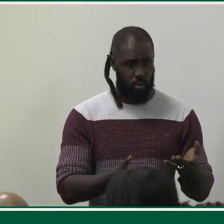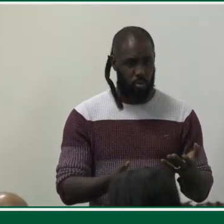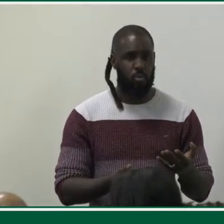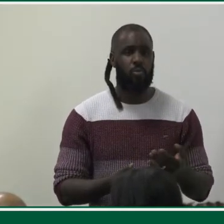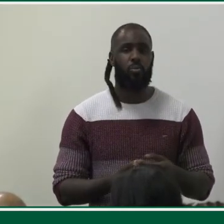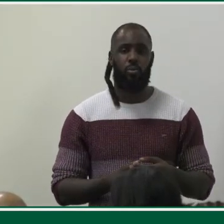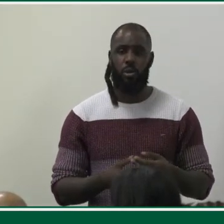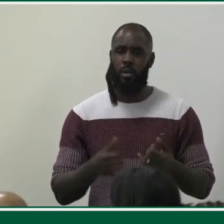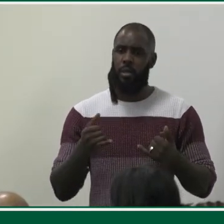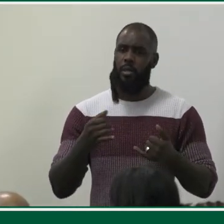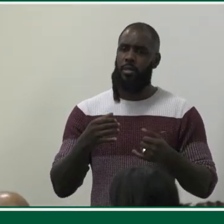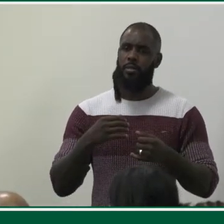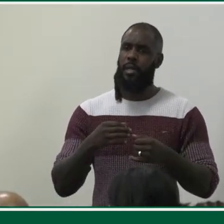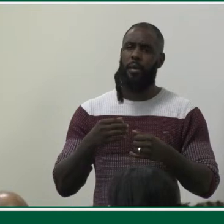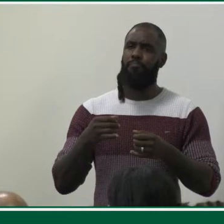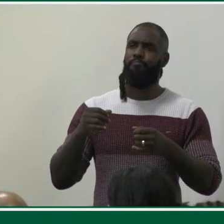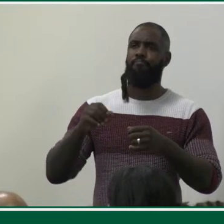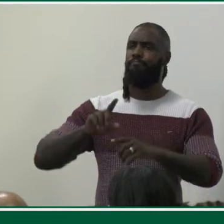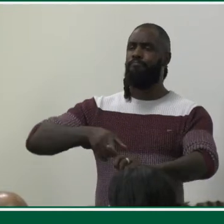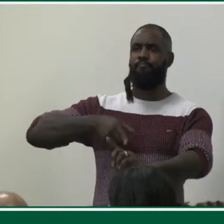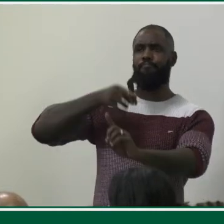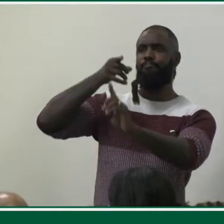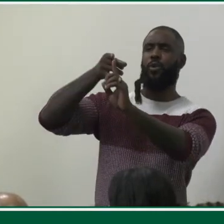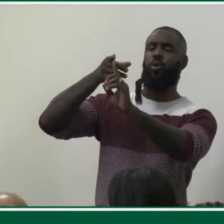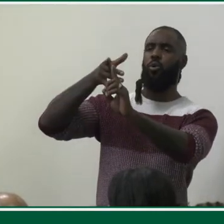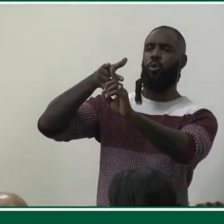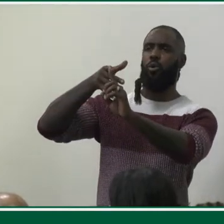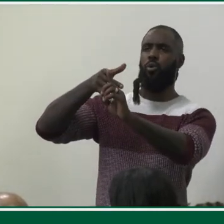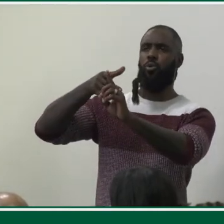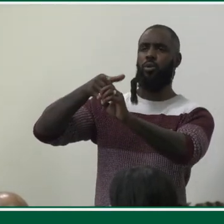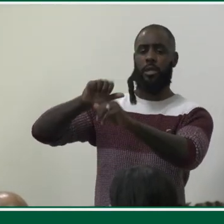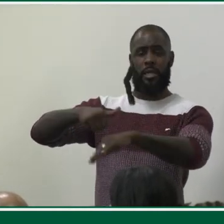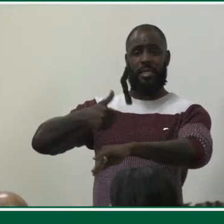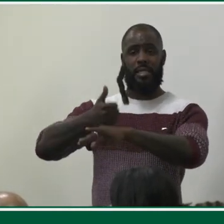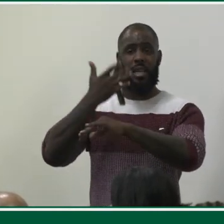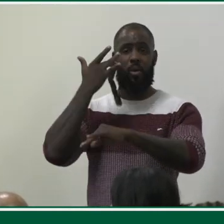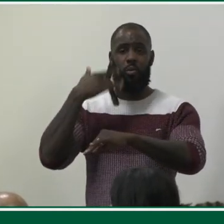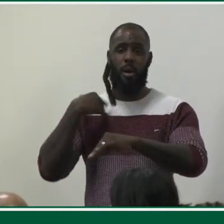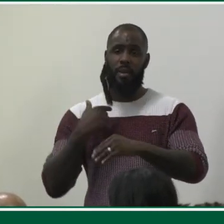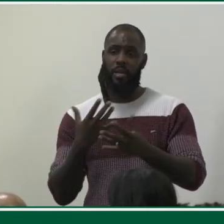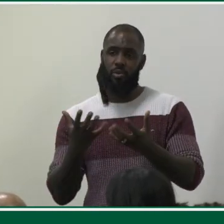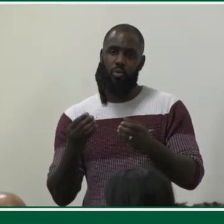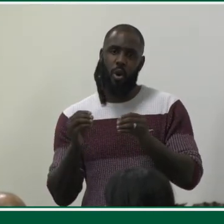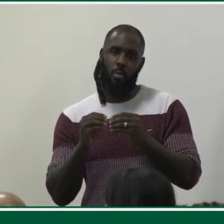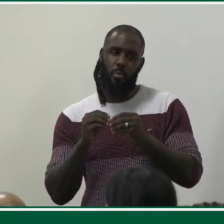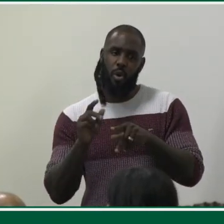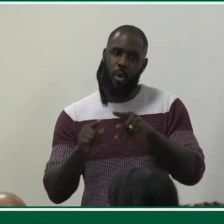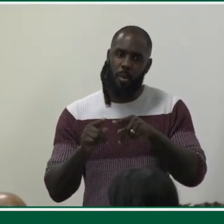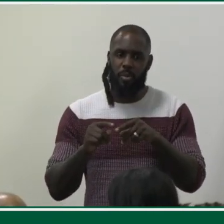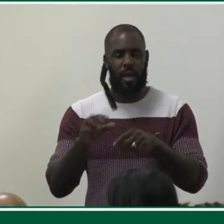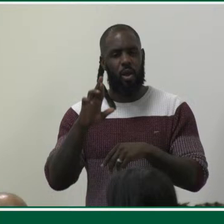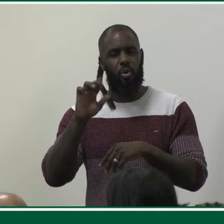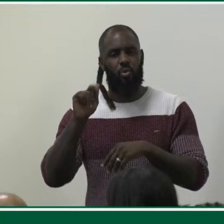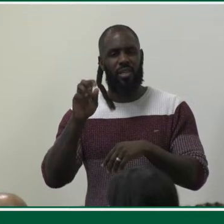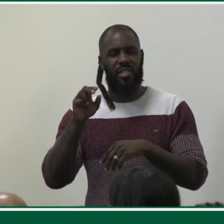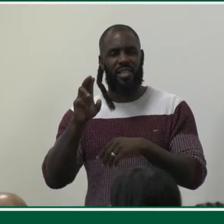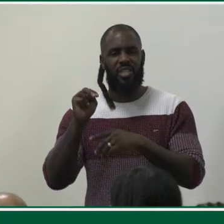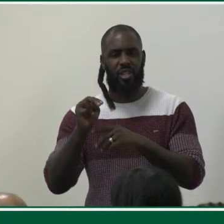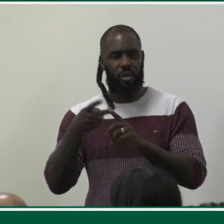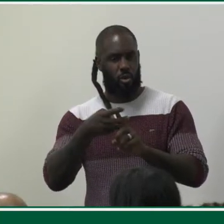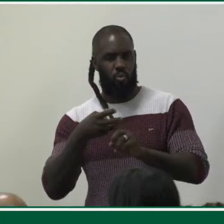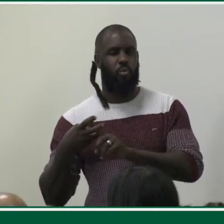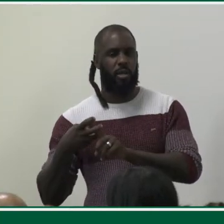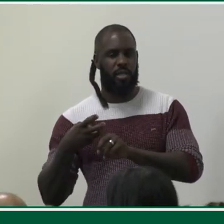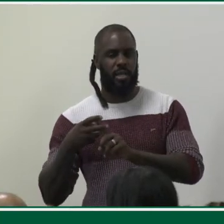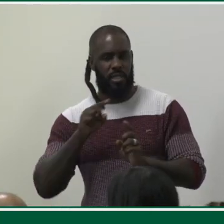this idea was sparked because of the retention report that President Wood just finished presenting on. So